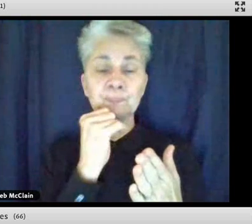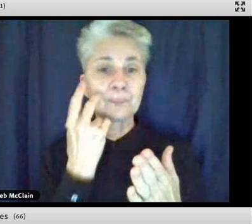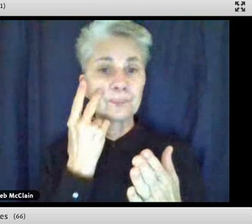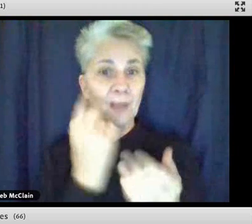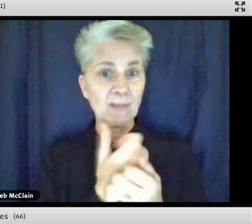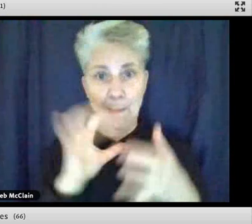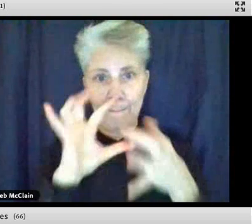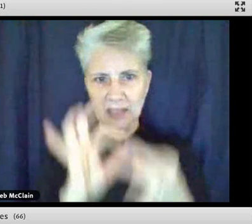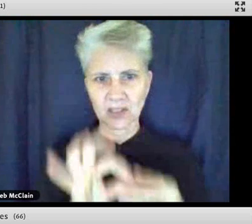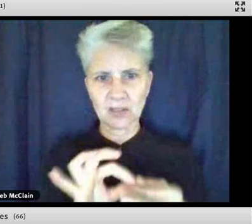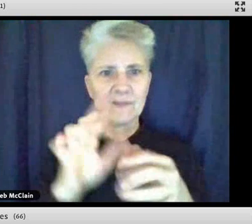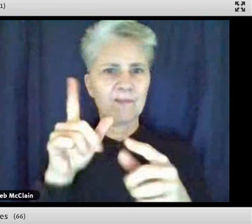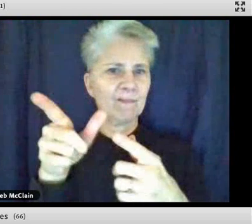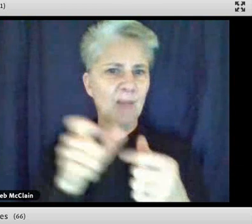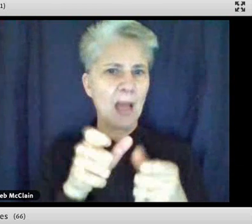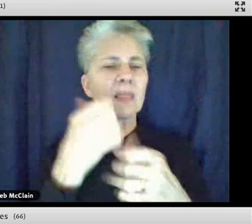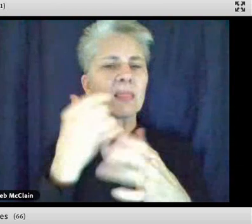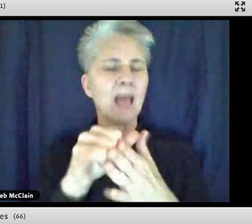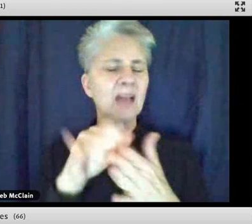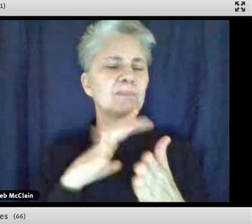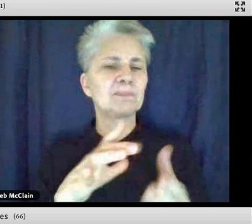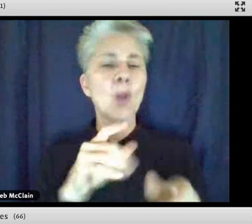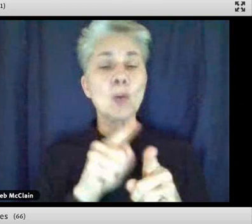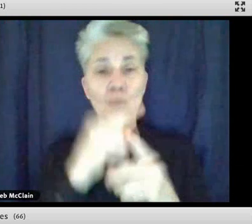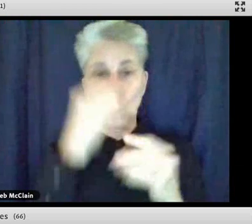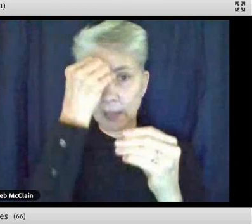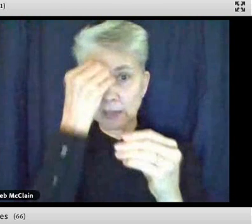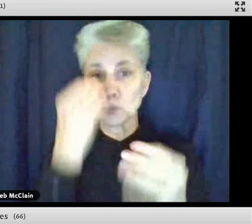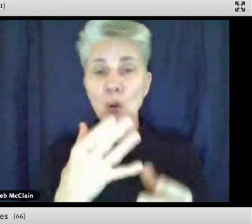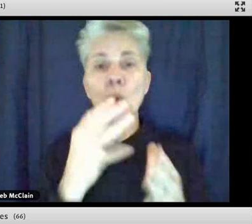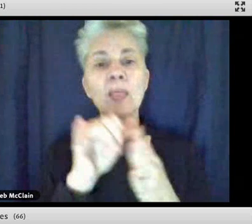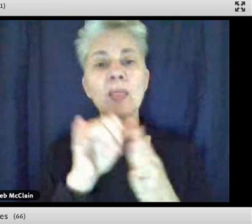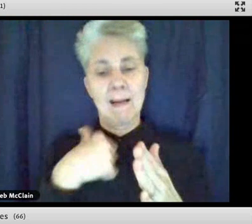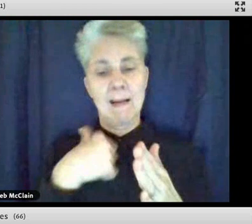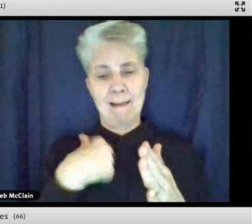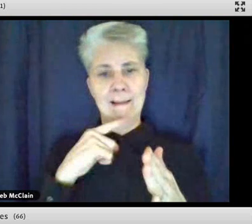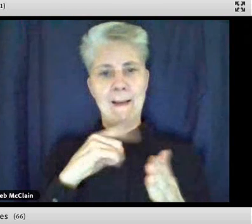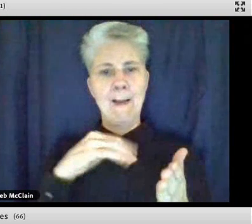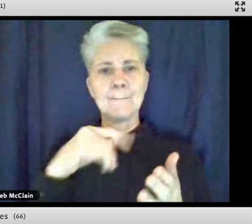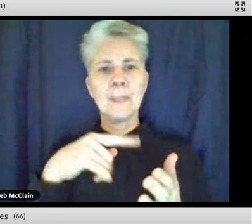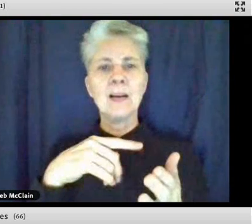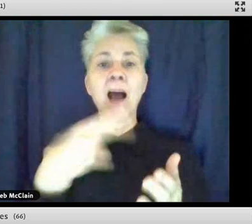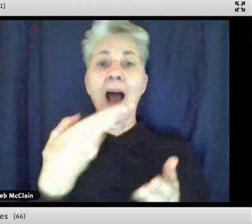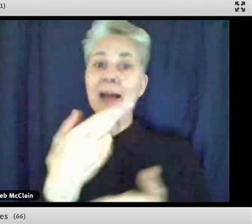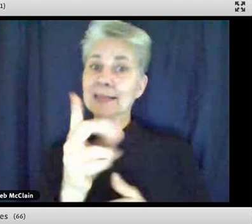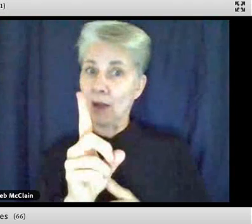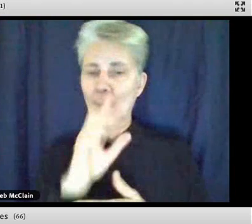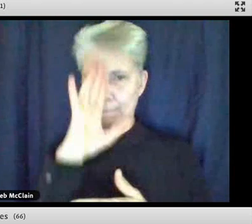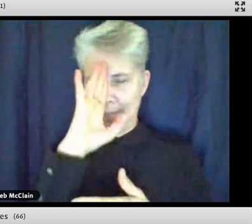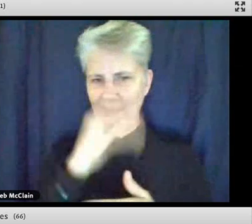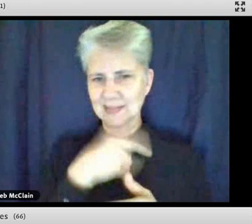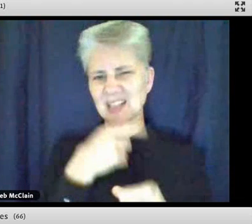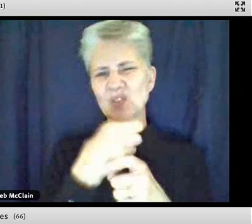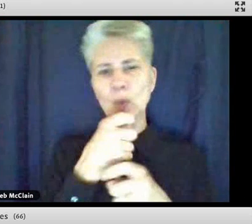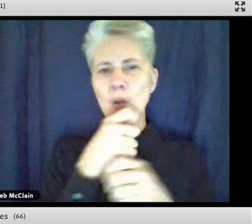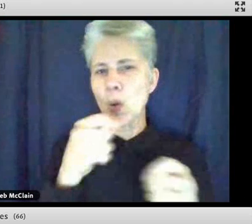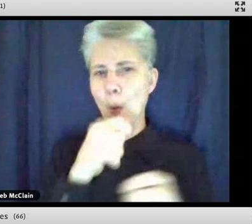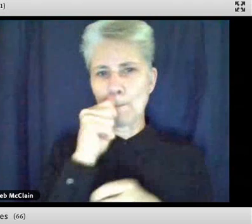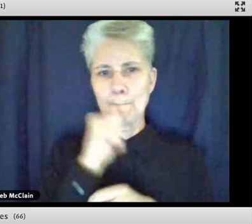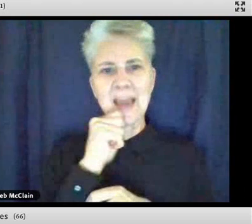that I mentioned down quickly. Also, I just wanted to let you know I am a doctor. My son jokes that I don't have